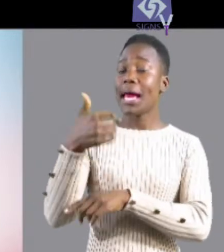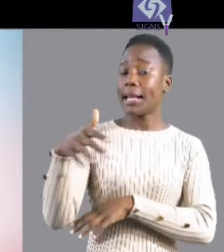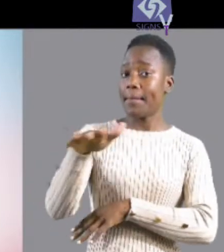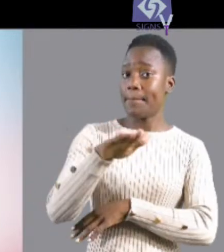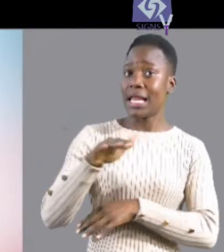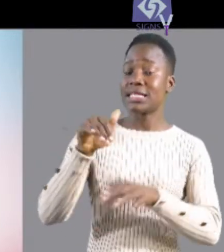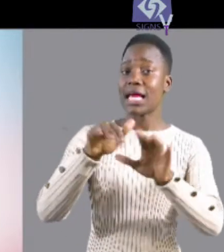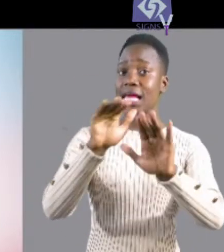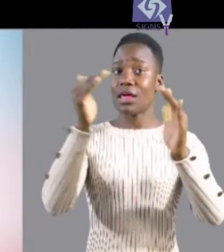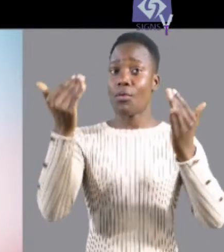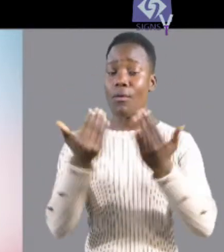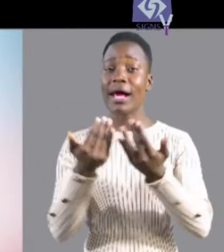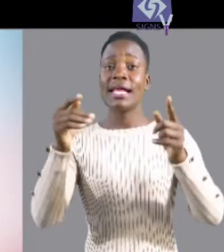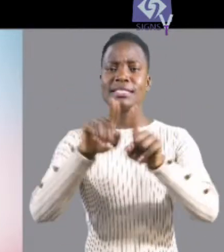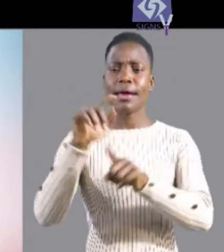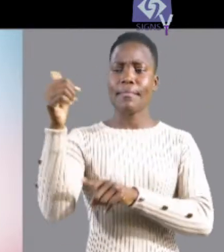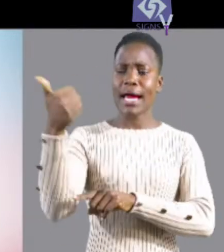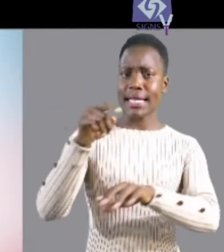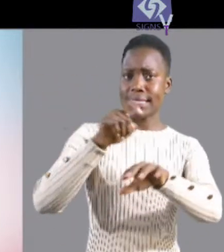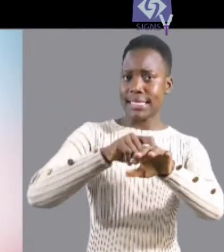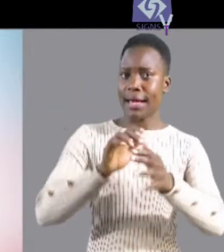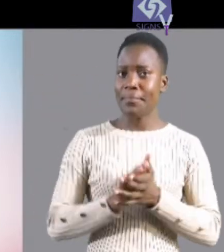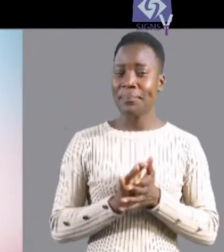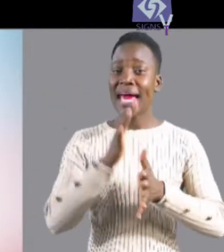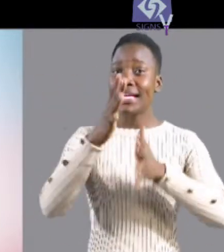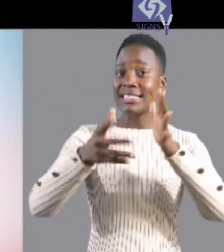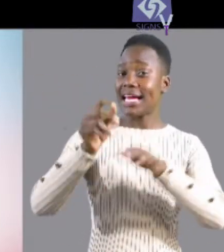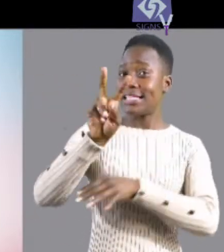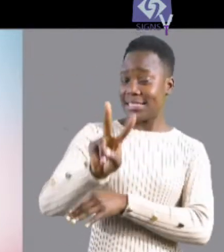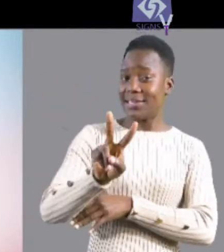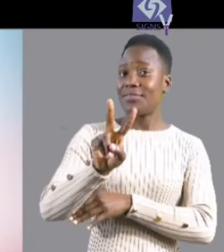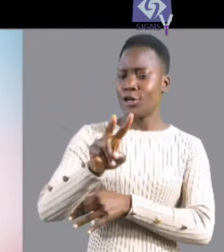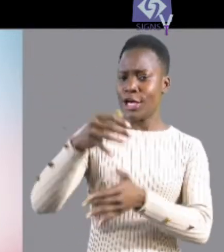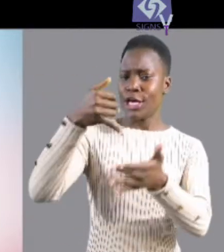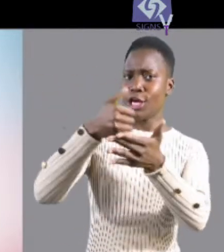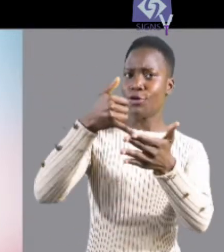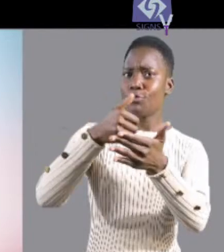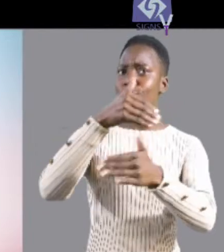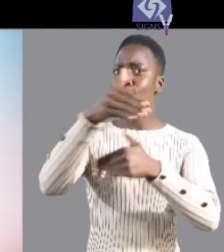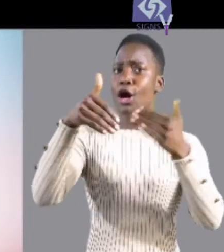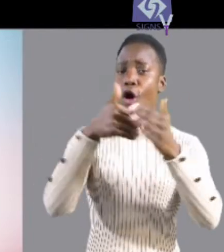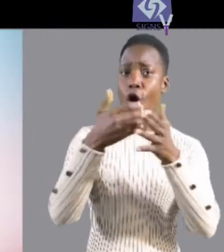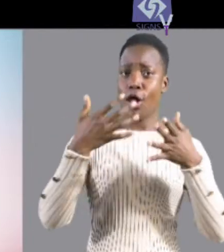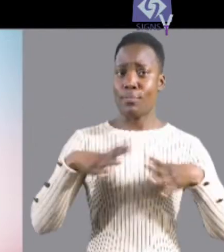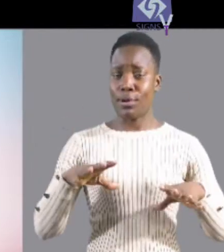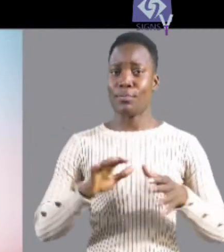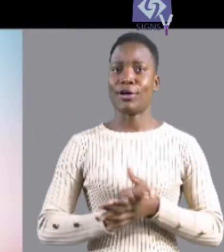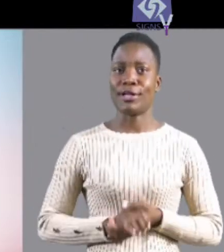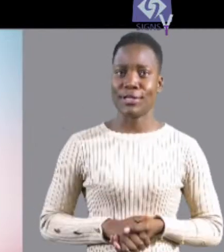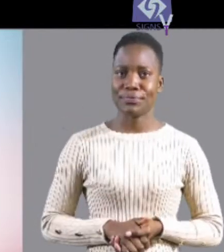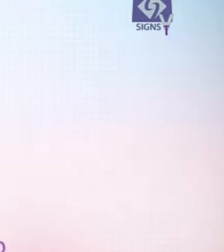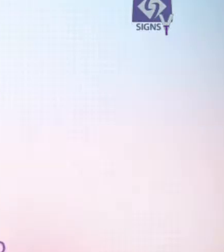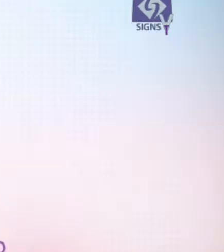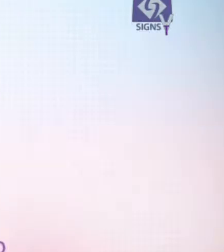anywhere in the world at any time. Science TV, leaving no one behind.